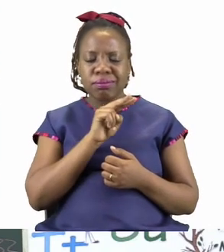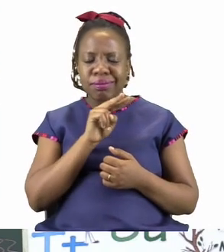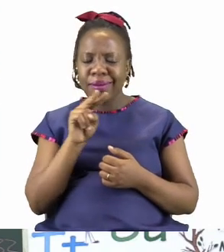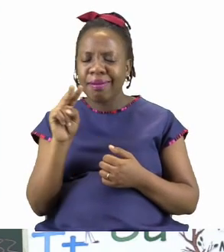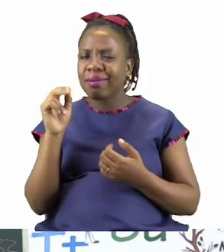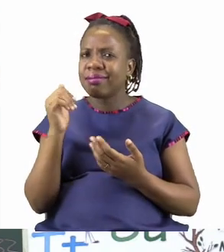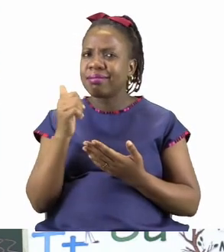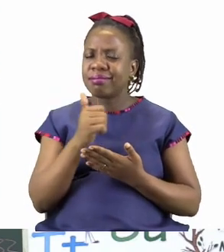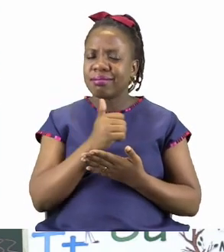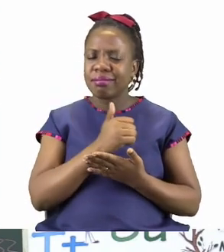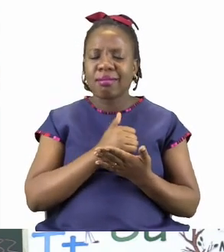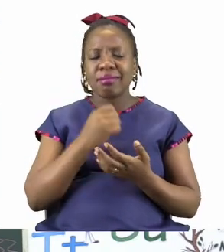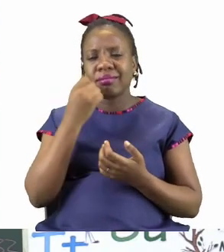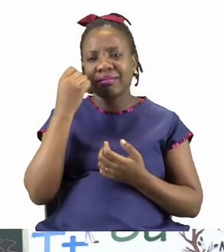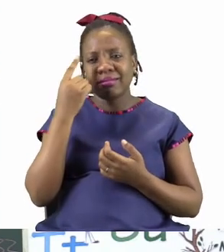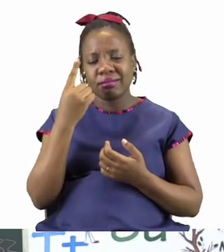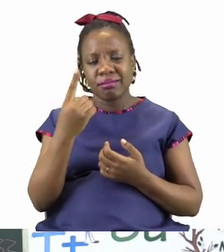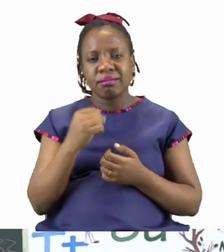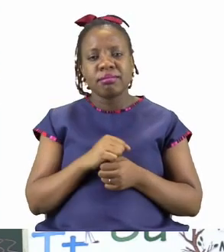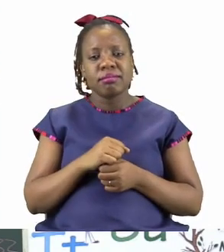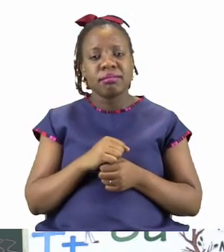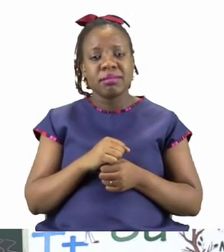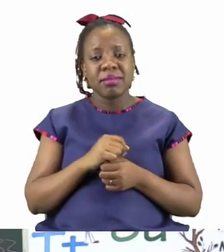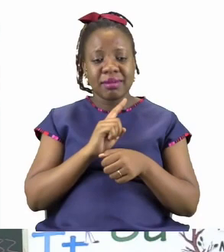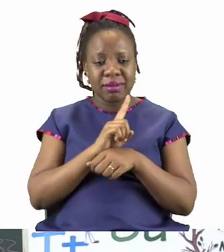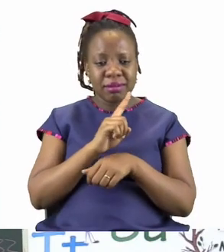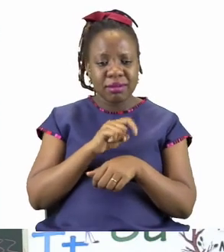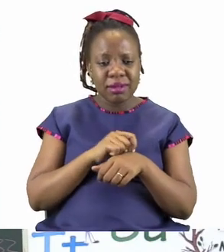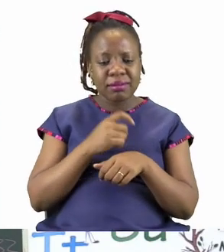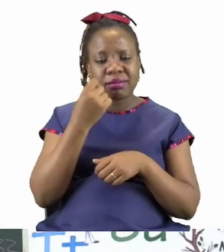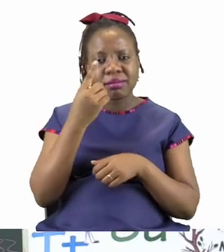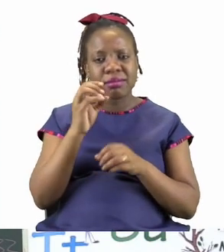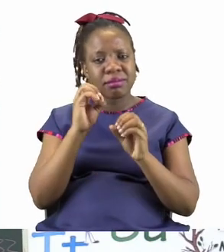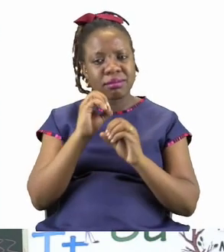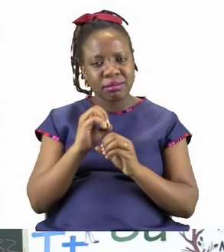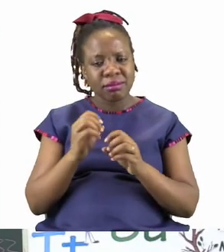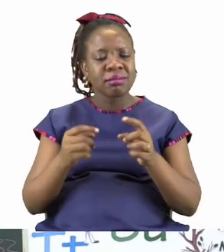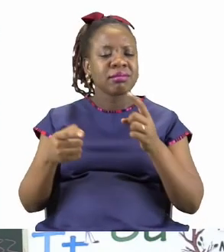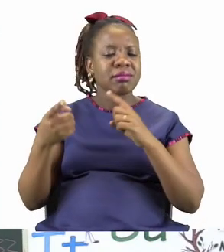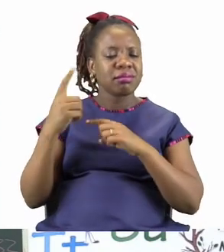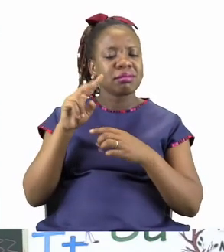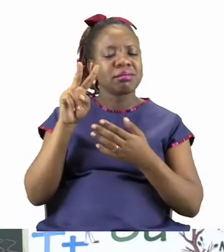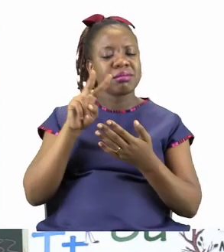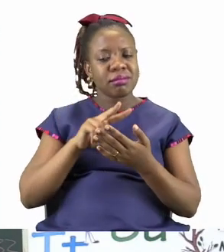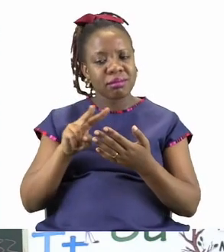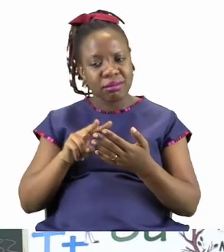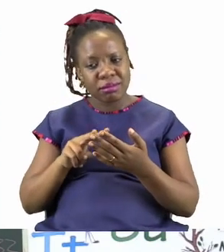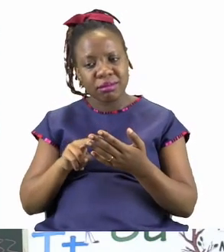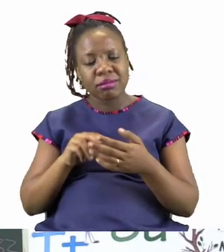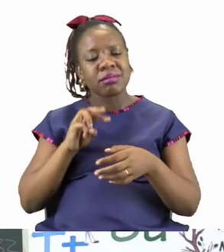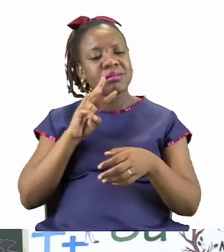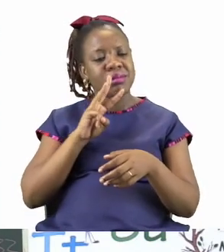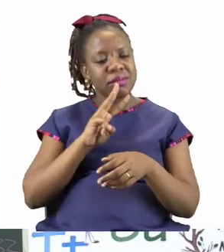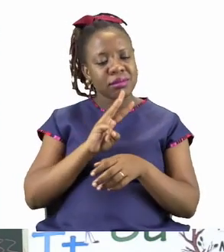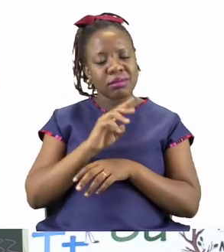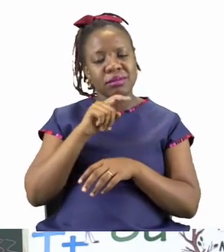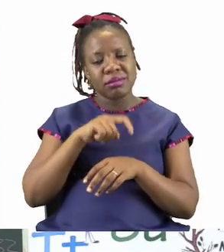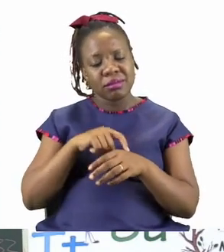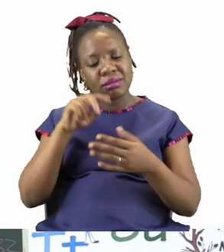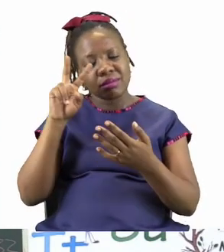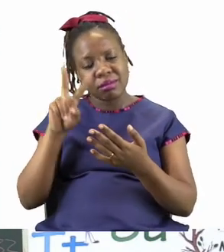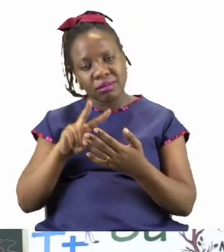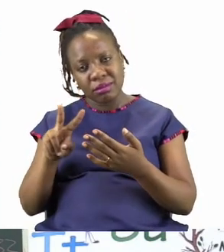you don't understand it the first time, you can always read it for a second or even a